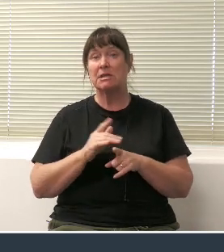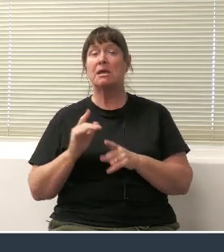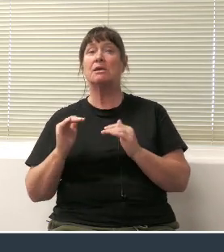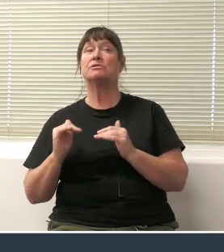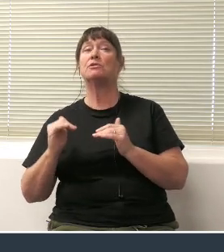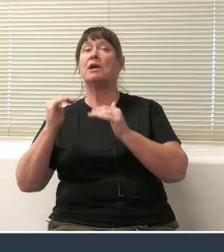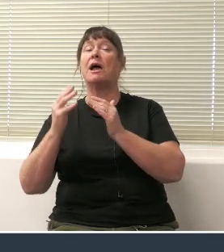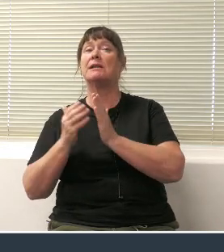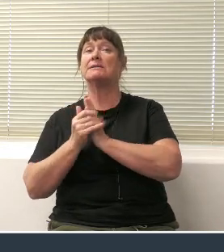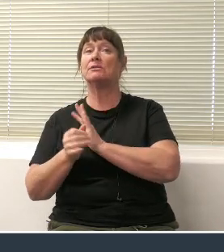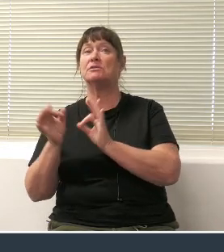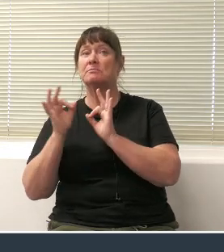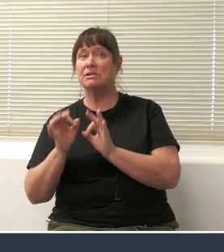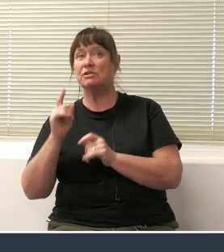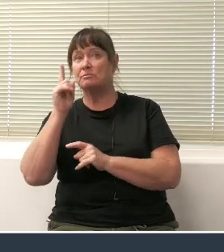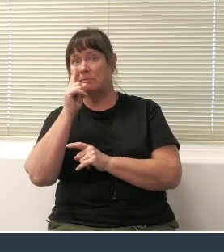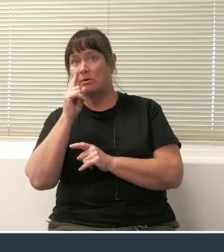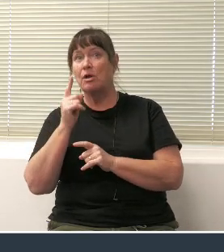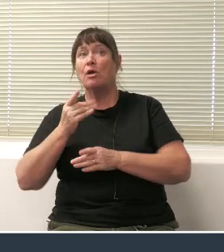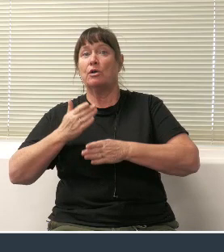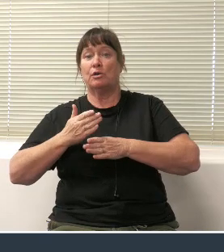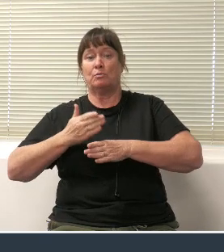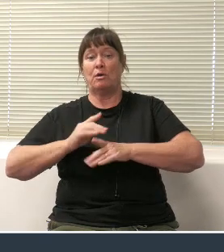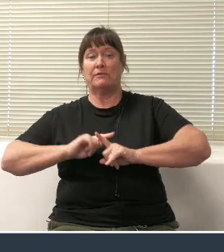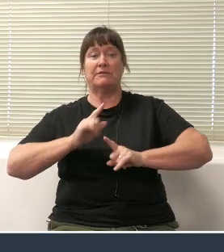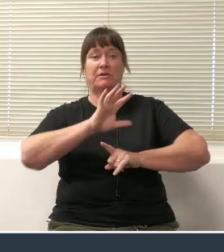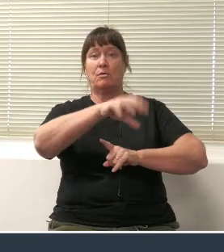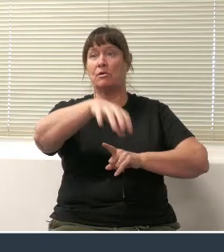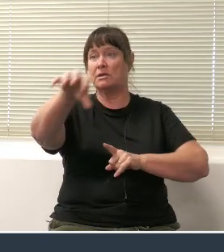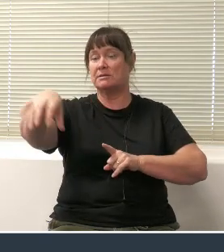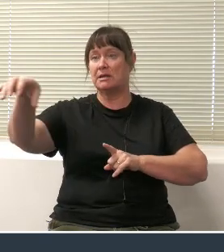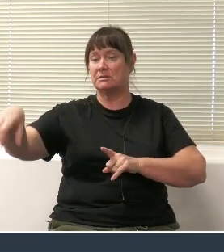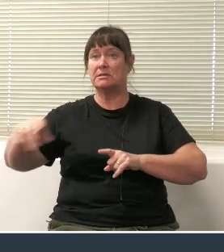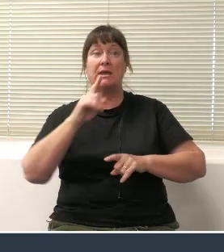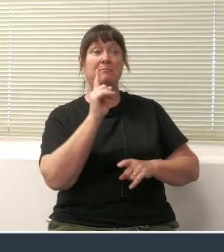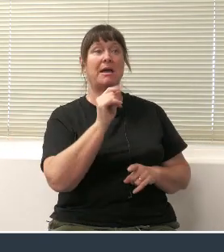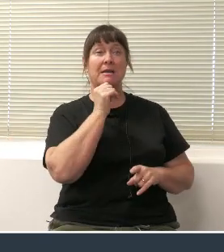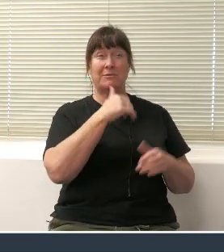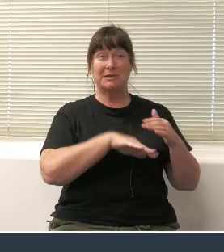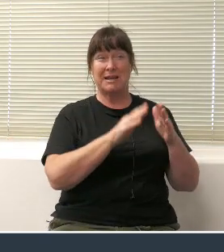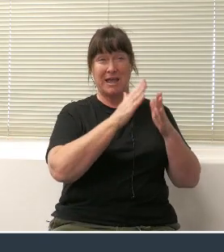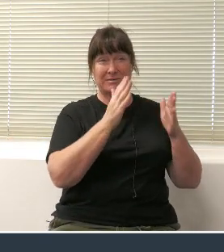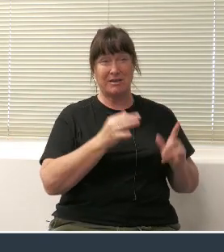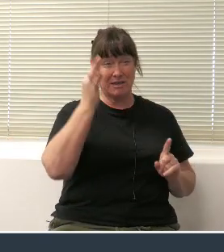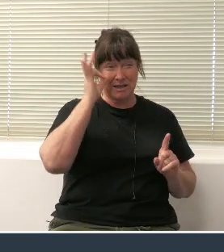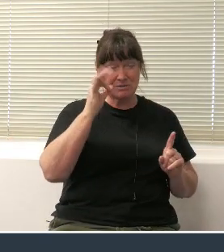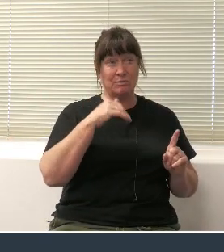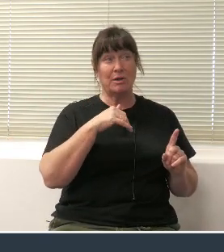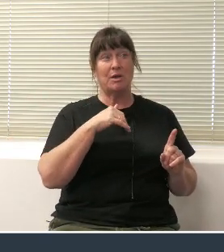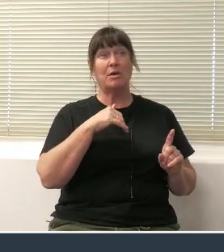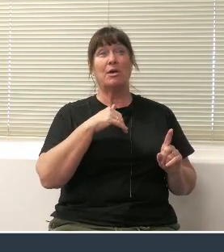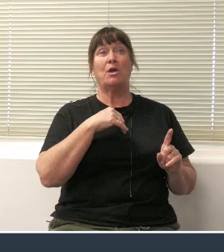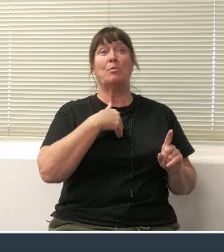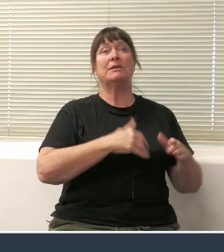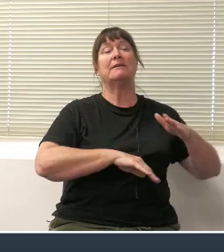skilled specialist people can be working for a number of organisations, whereas if we were to do it in-house, we would likely need to do more